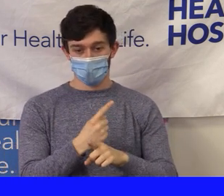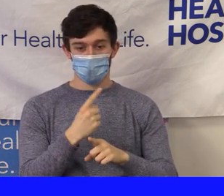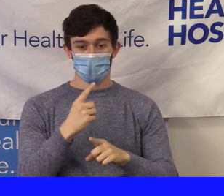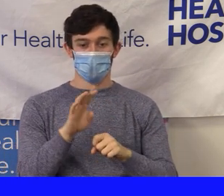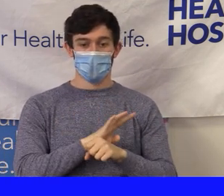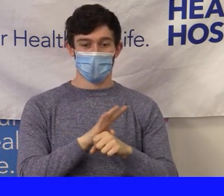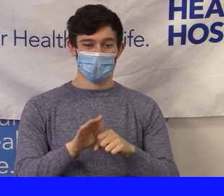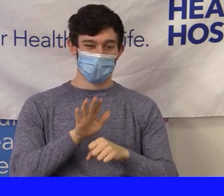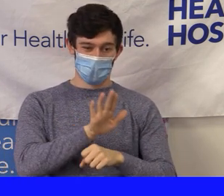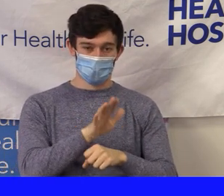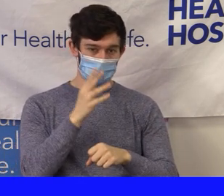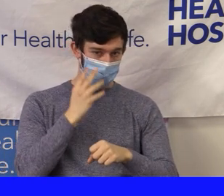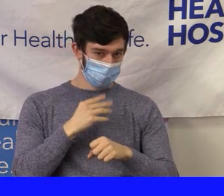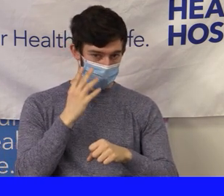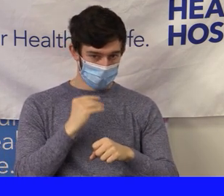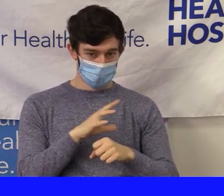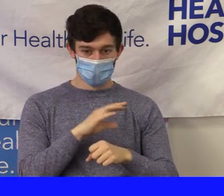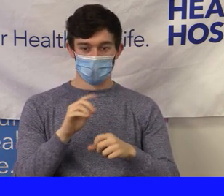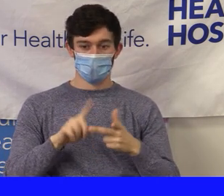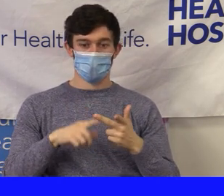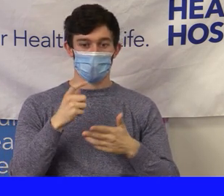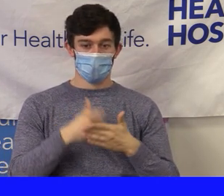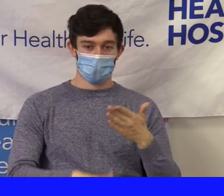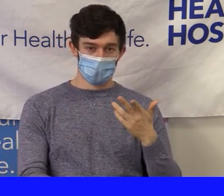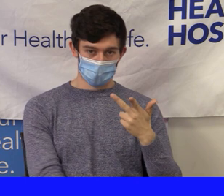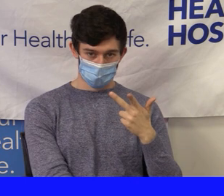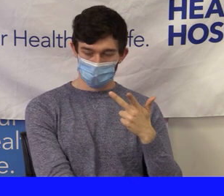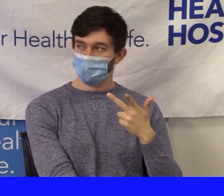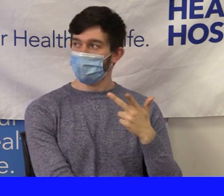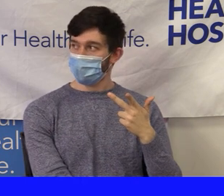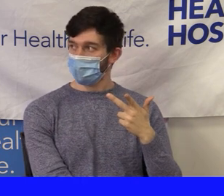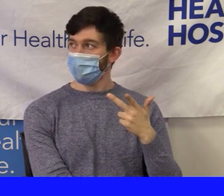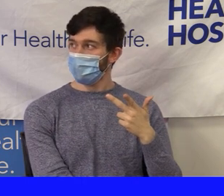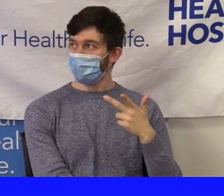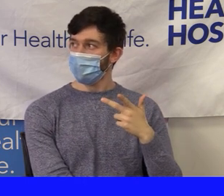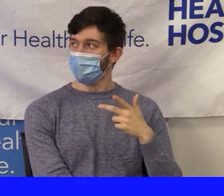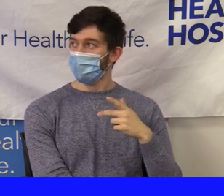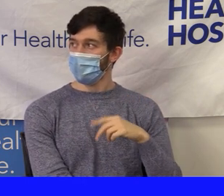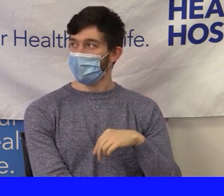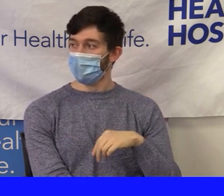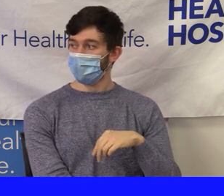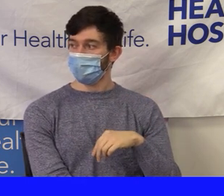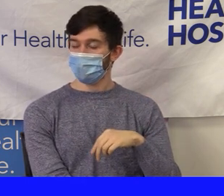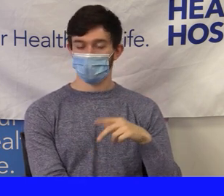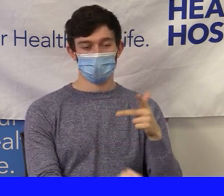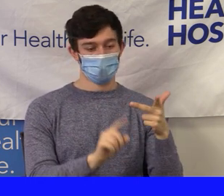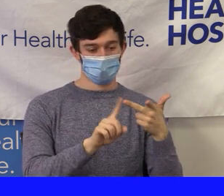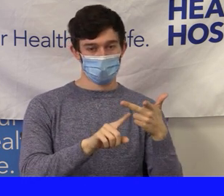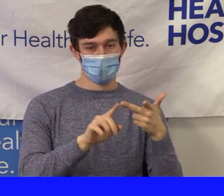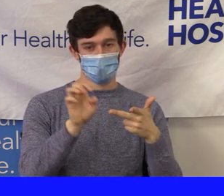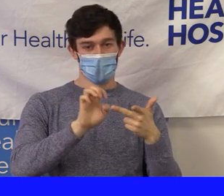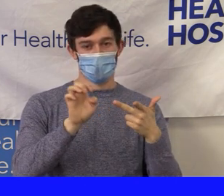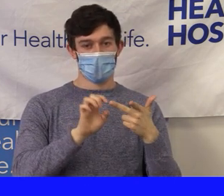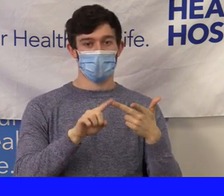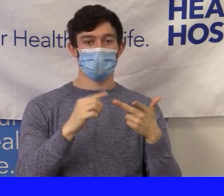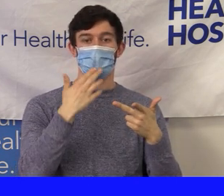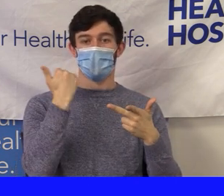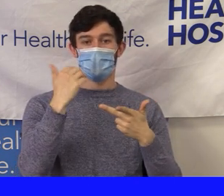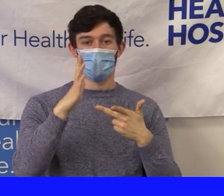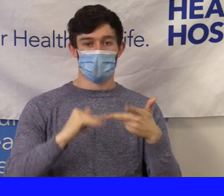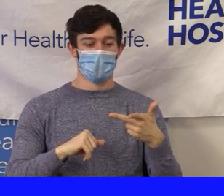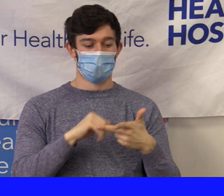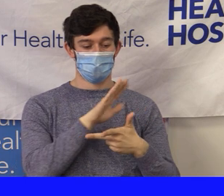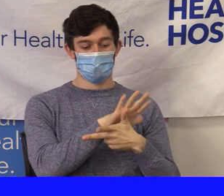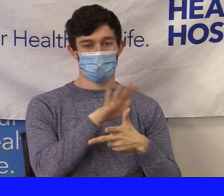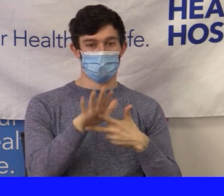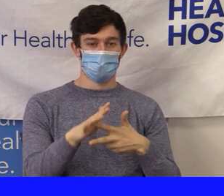firm's experience, and cost. And they were evaluated more favorably than Aramark